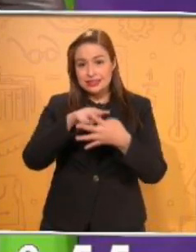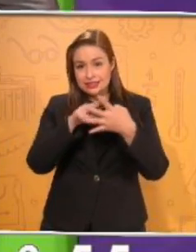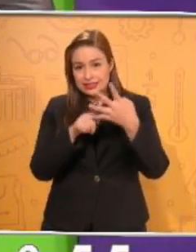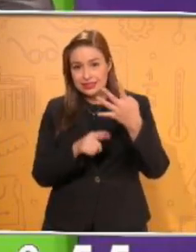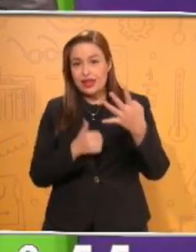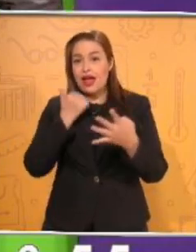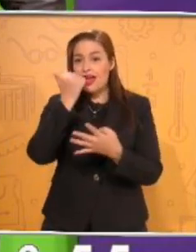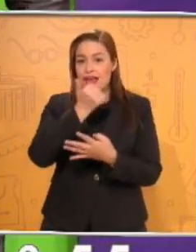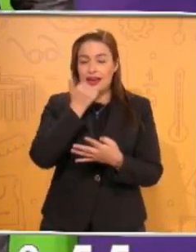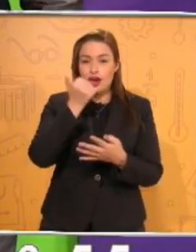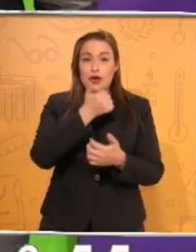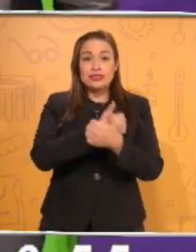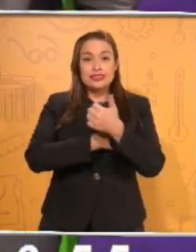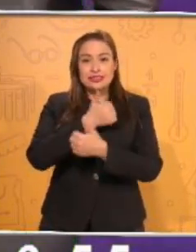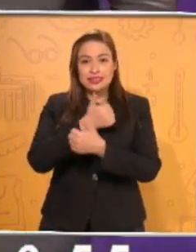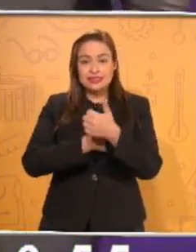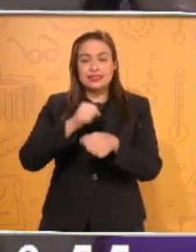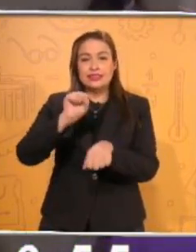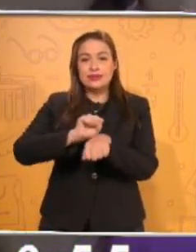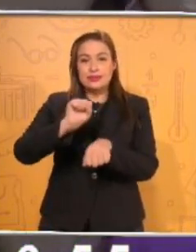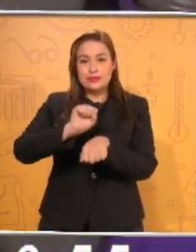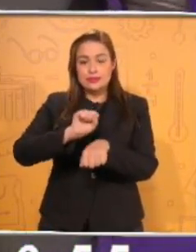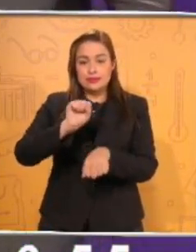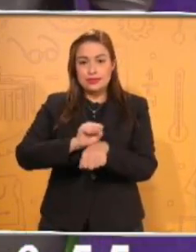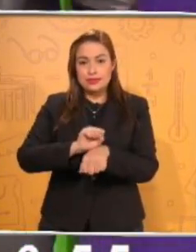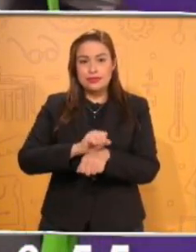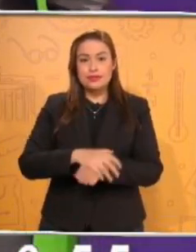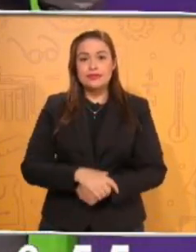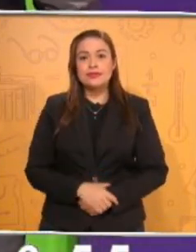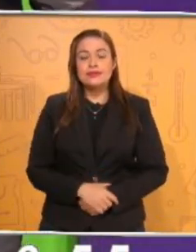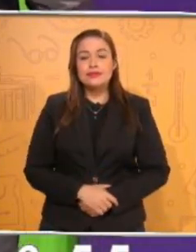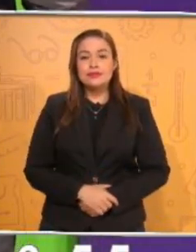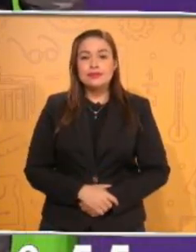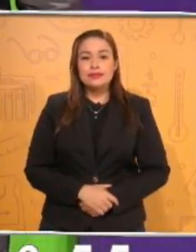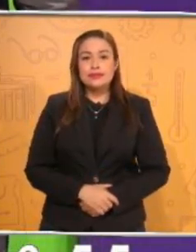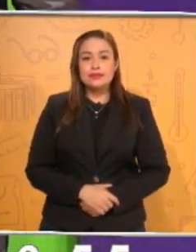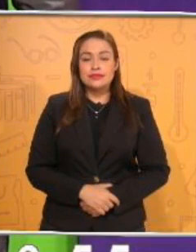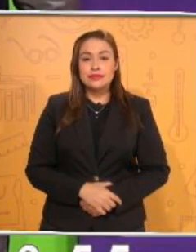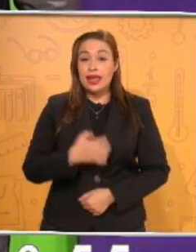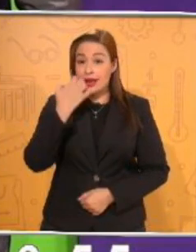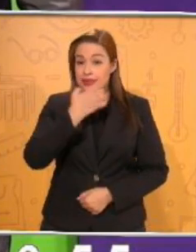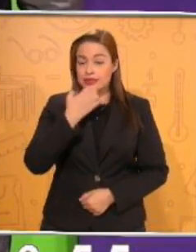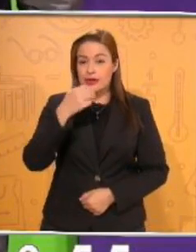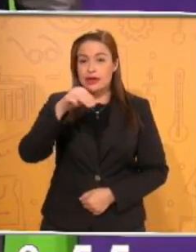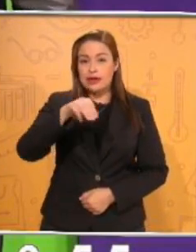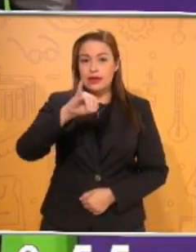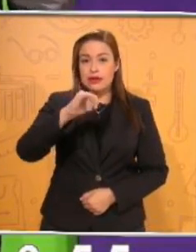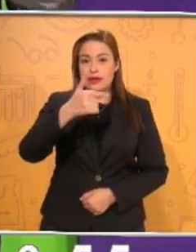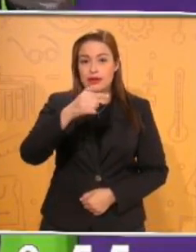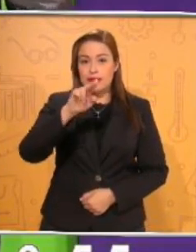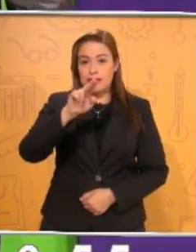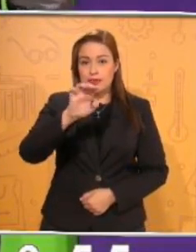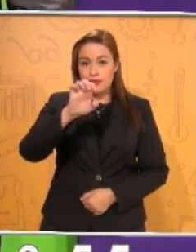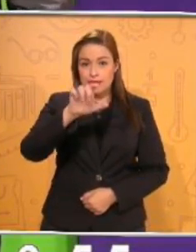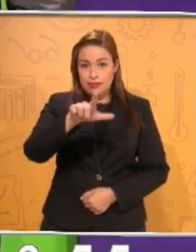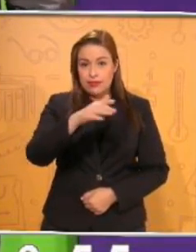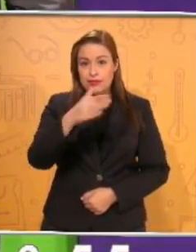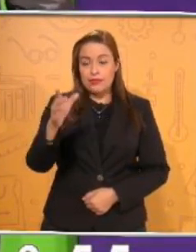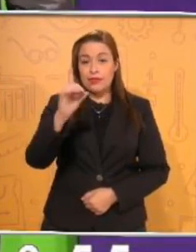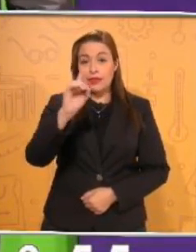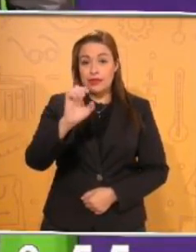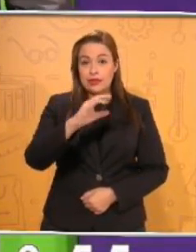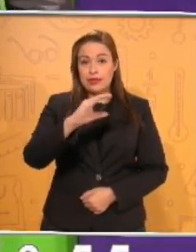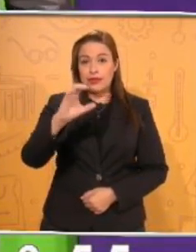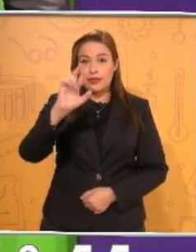Isaac, and Chuy from Secondary 37, Miguel de Cervantes Saavedra. It's a real pleasure to be your